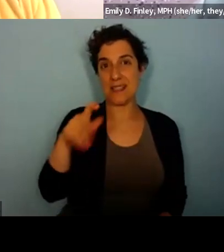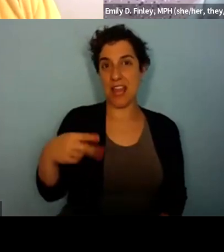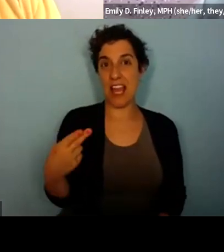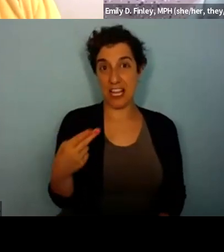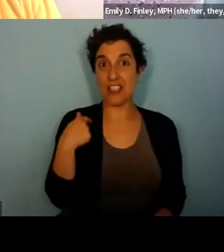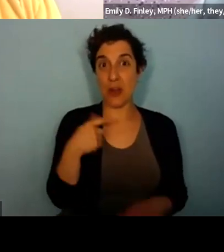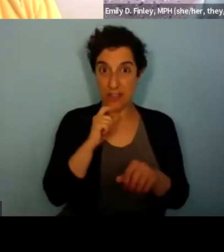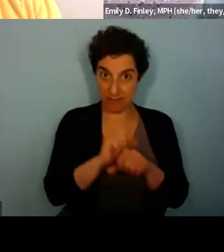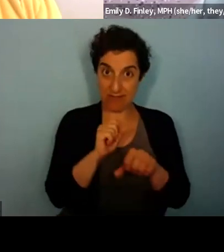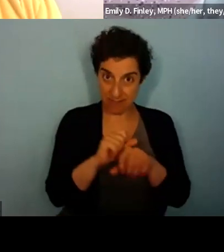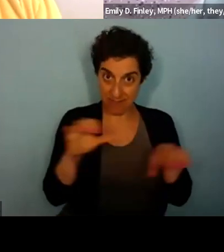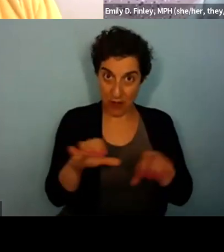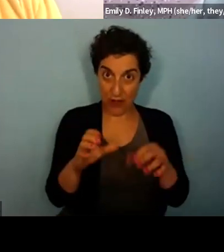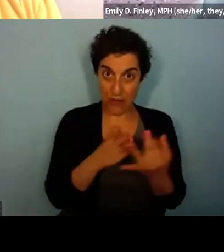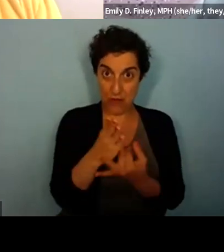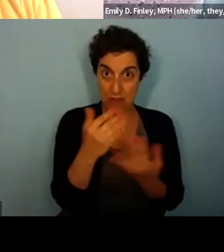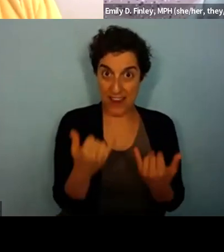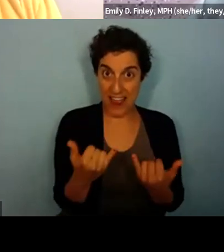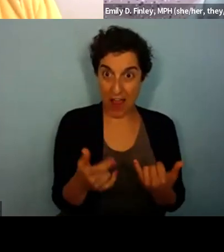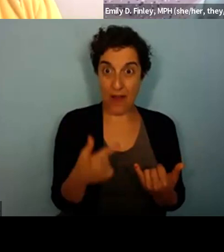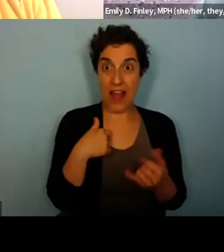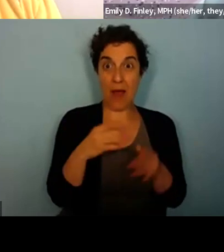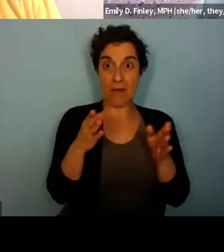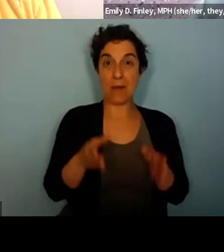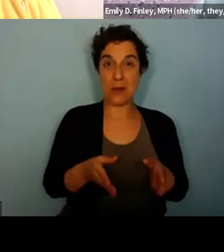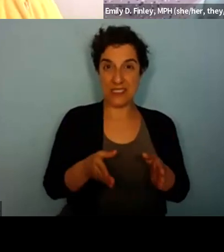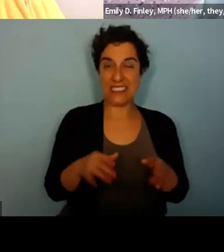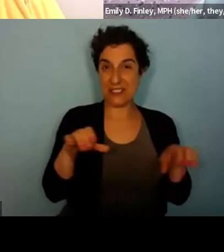now, and I'm the person doing that.